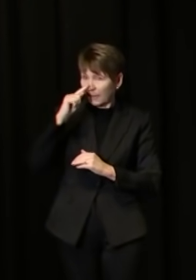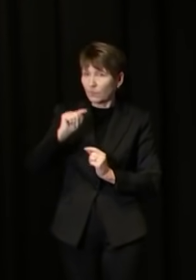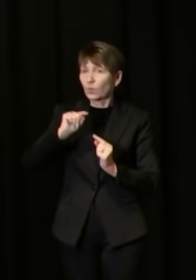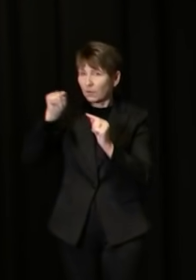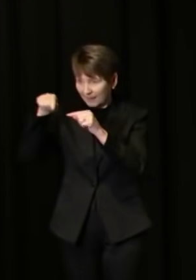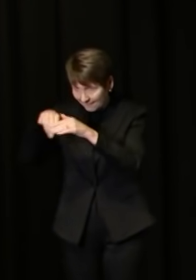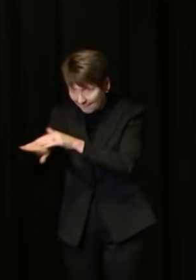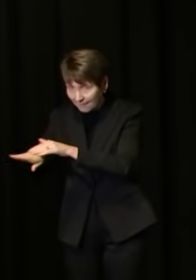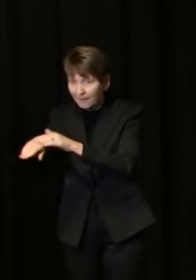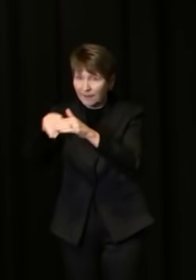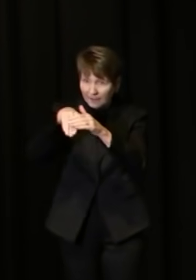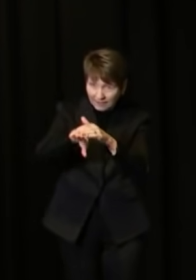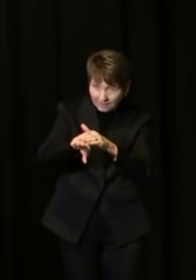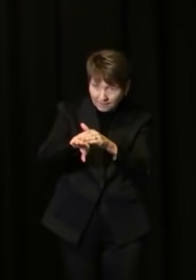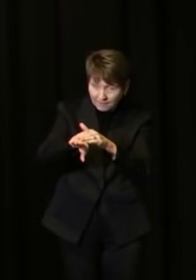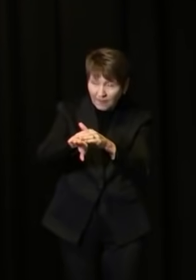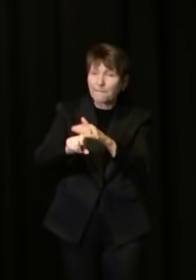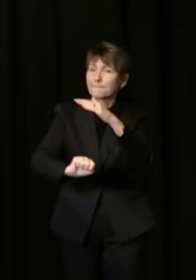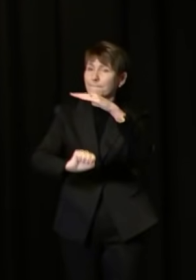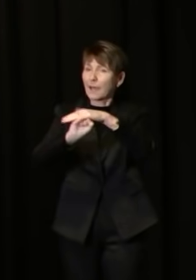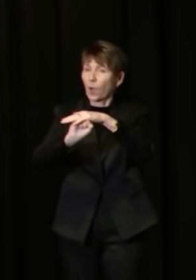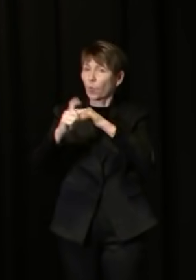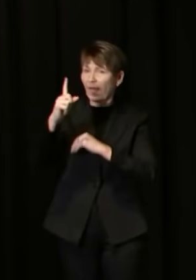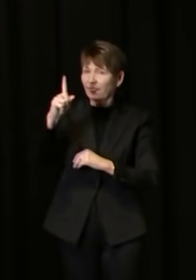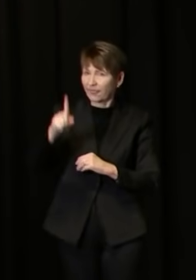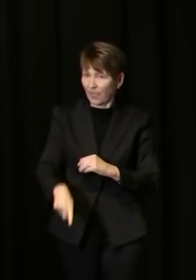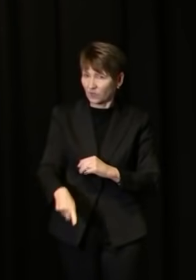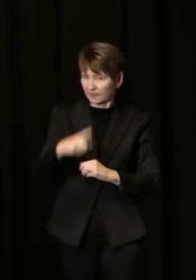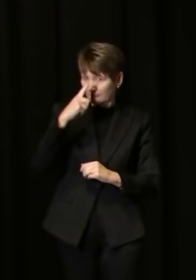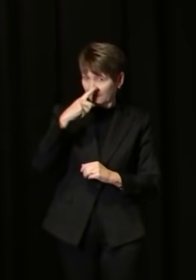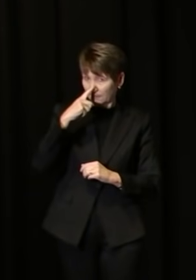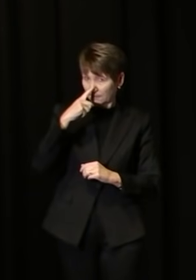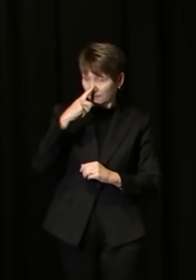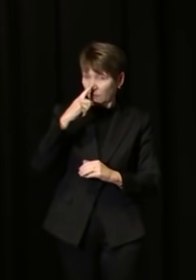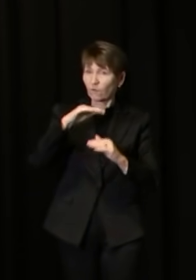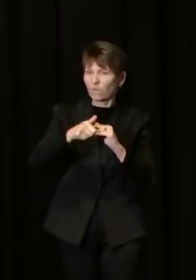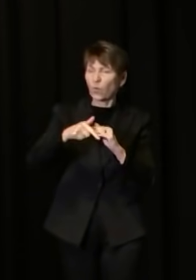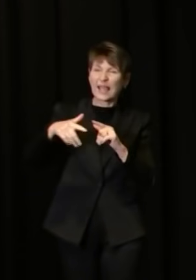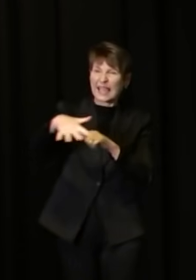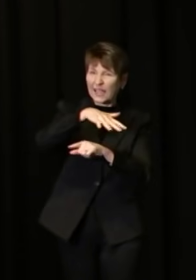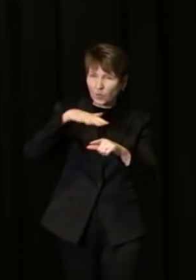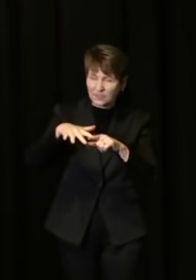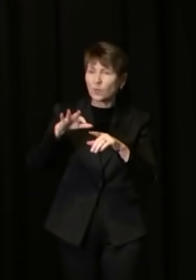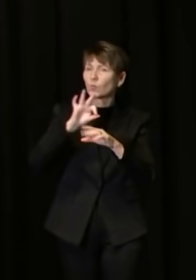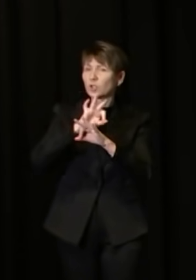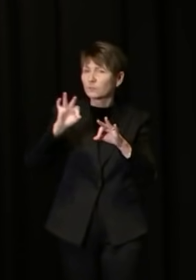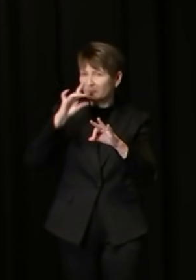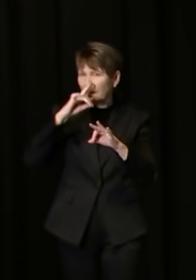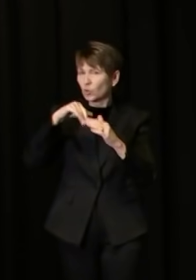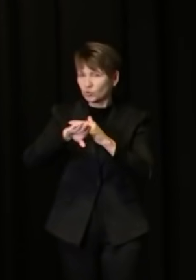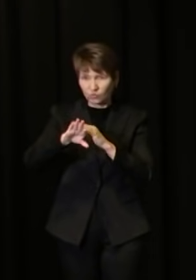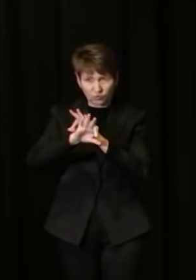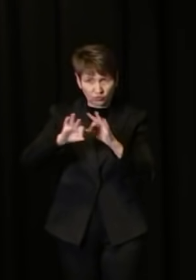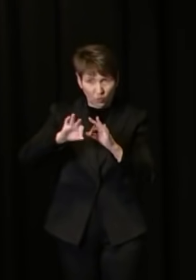4 square metres, up to 1,000 people. For non-seated entertainment venues, that will be 1